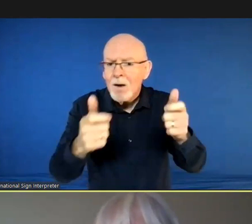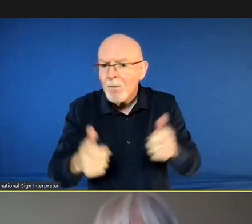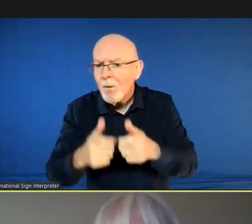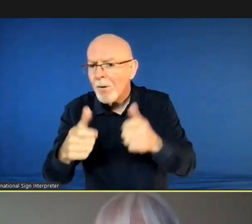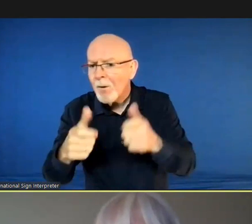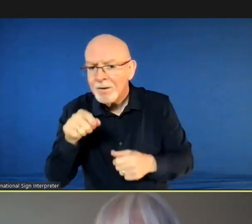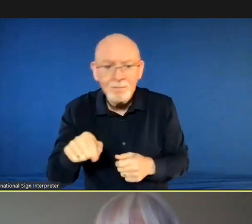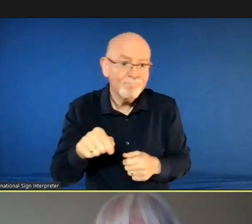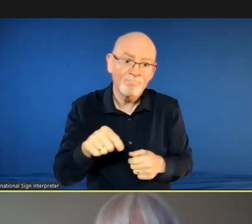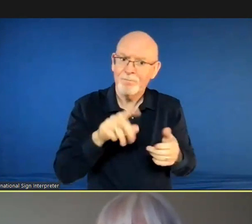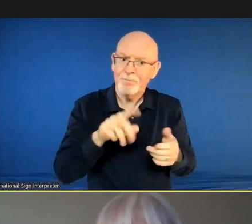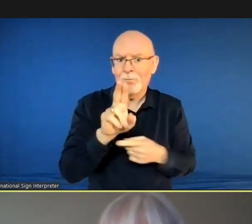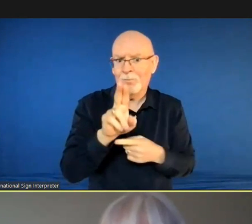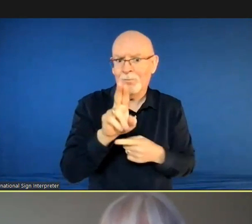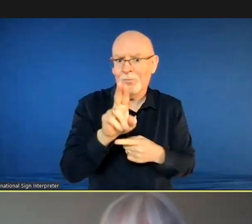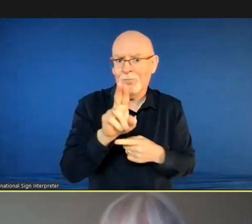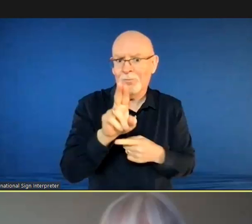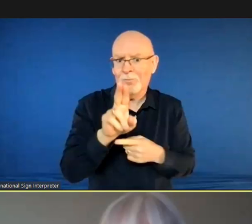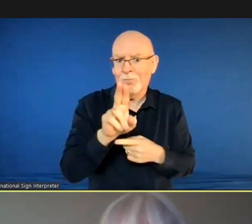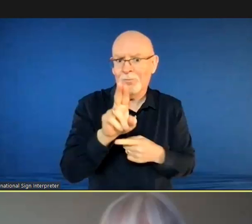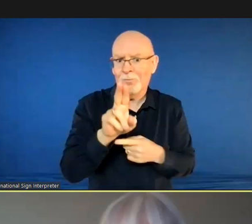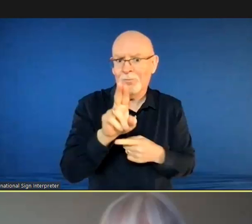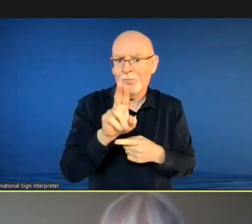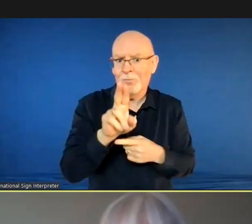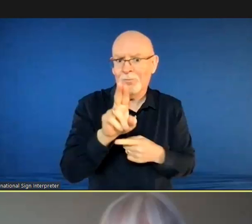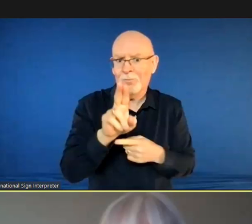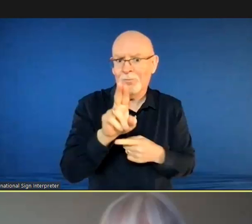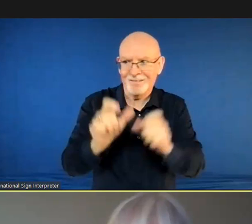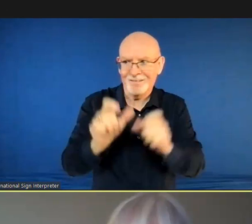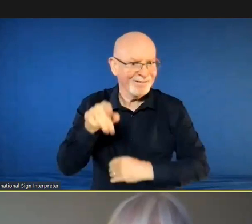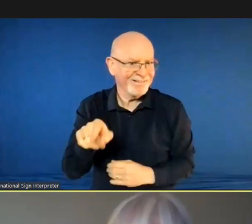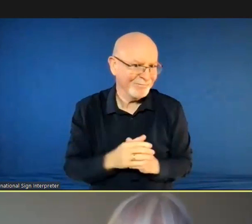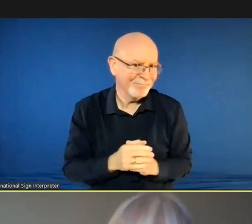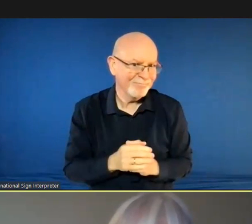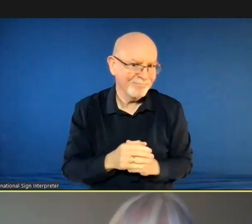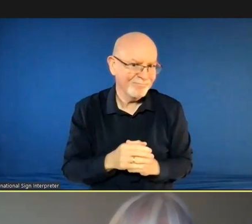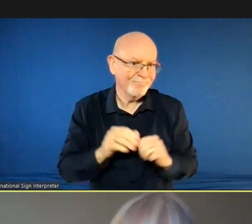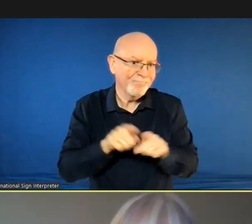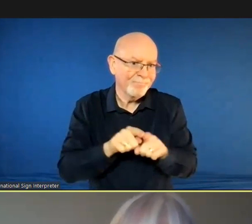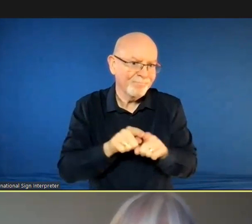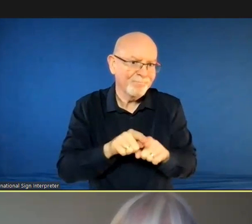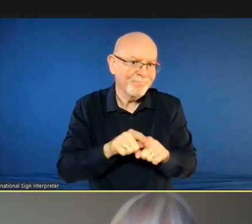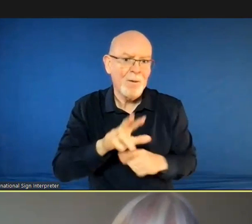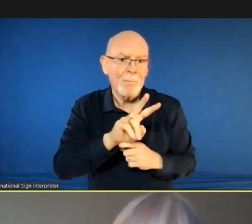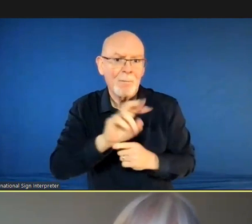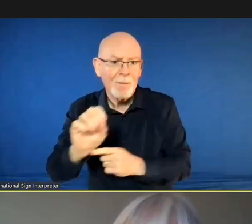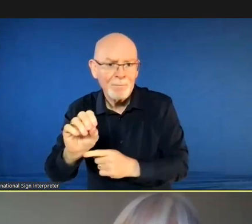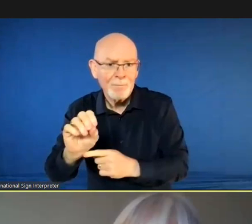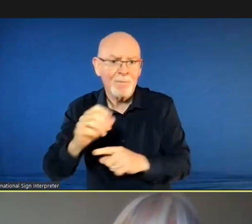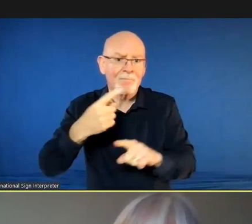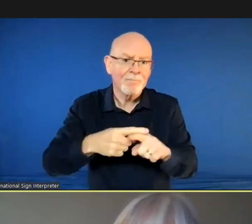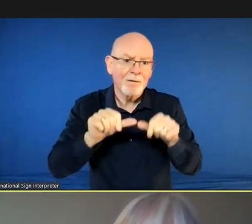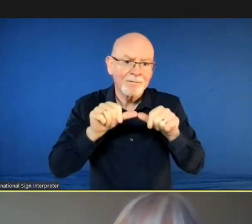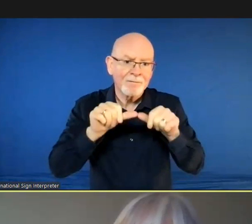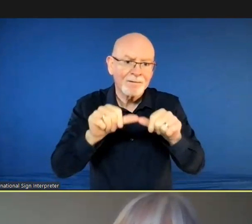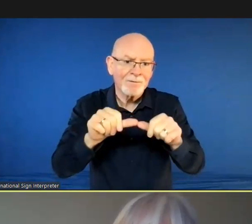set frameworks for much more positive approaches and working. But